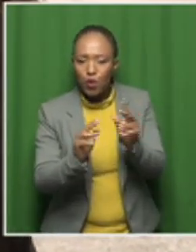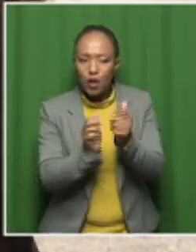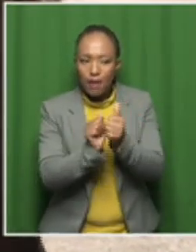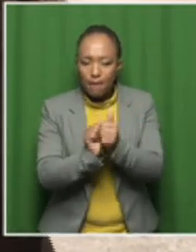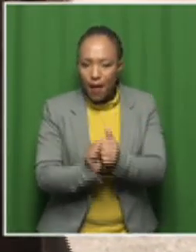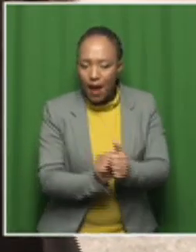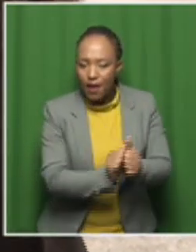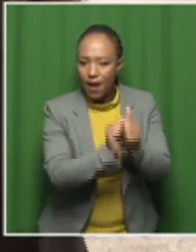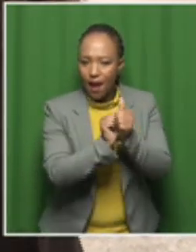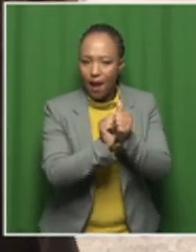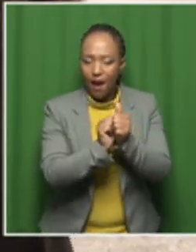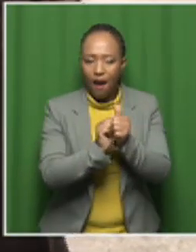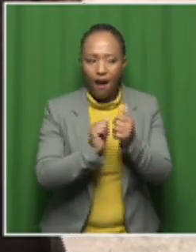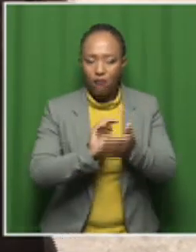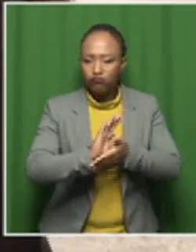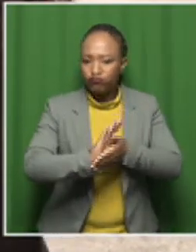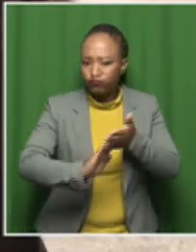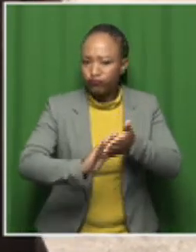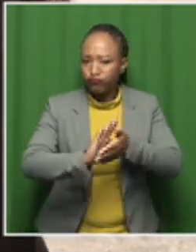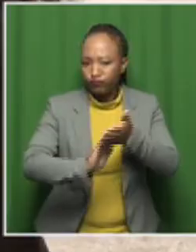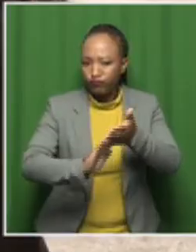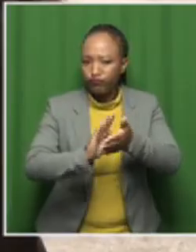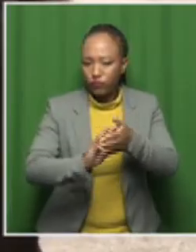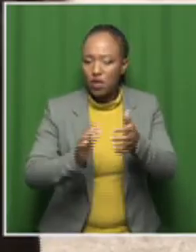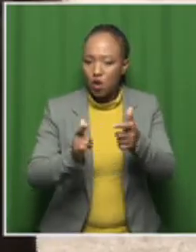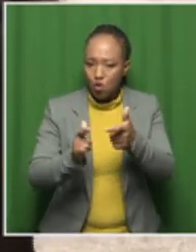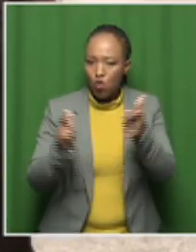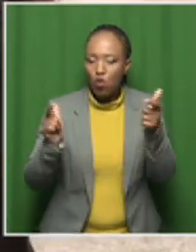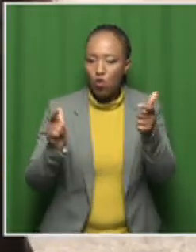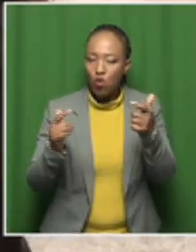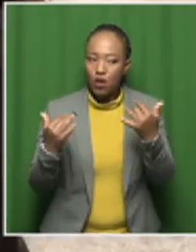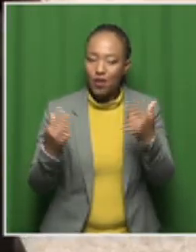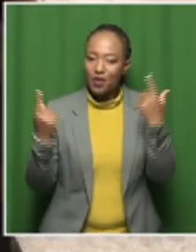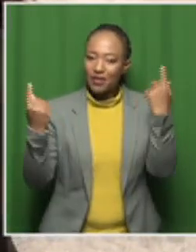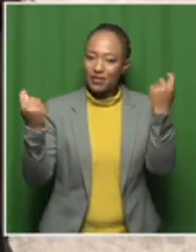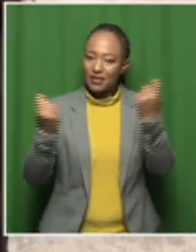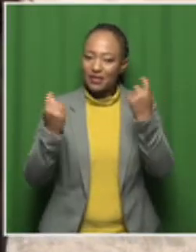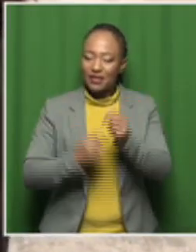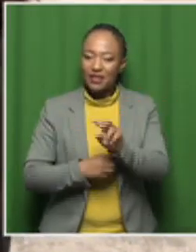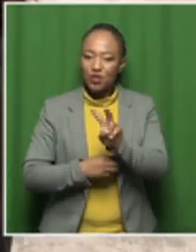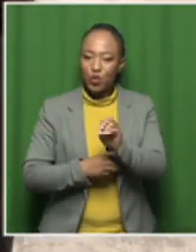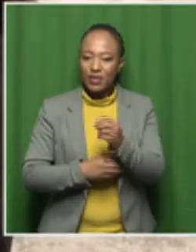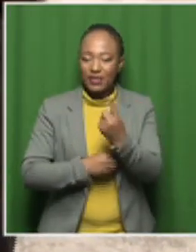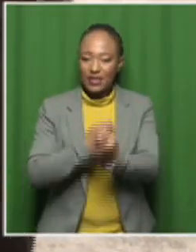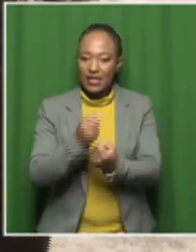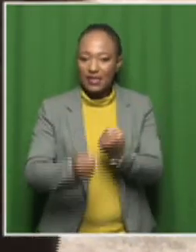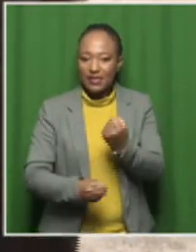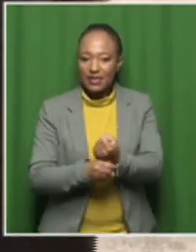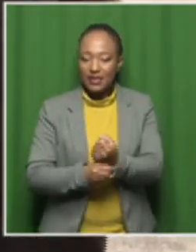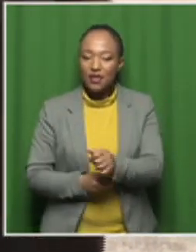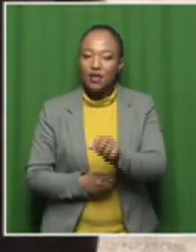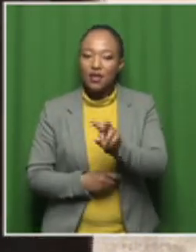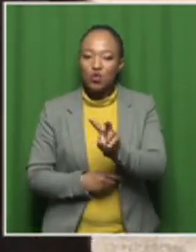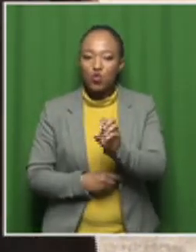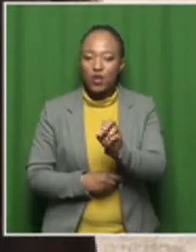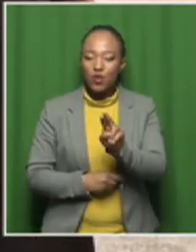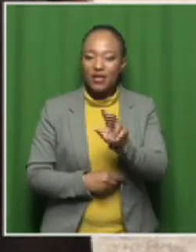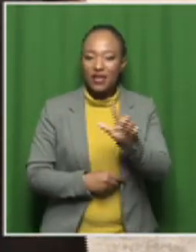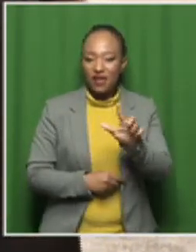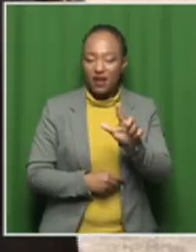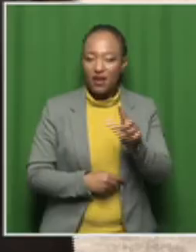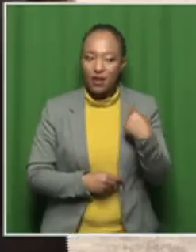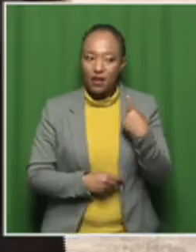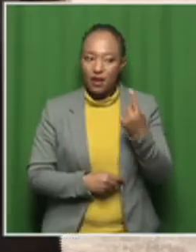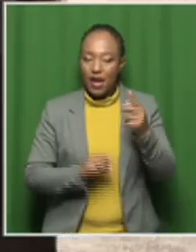have flourished over the years. We are going through to celebrate our 20-year anniversary in 2027, and these researchers have